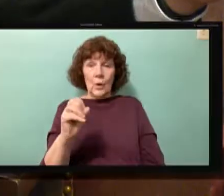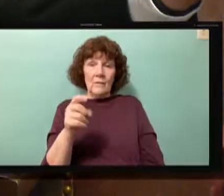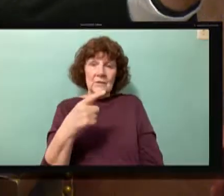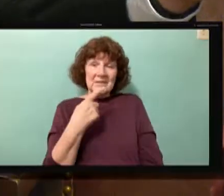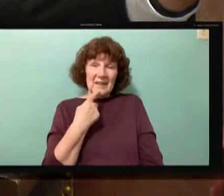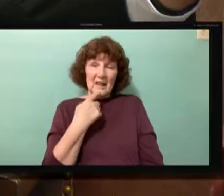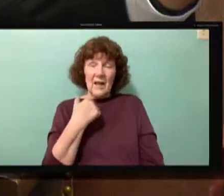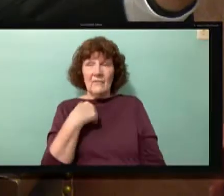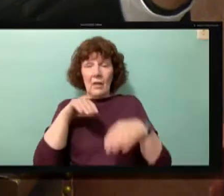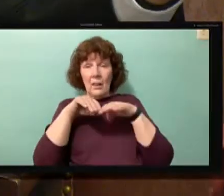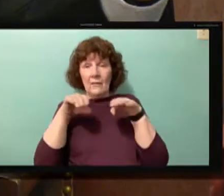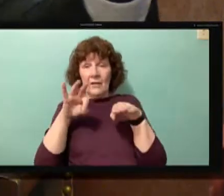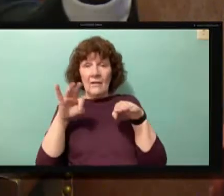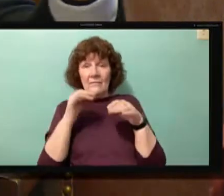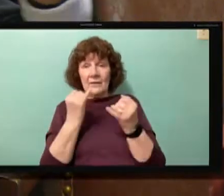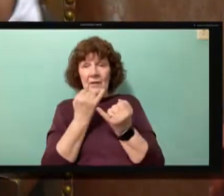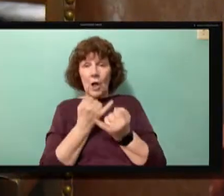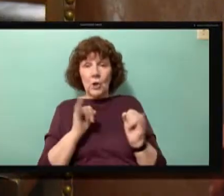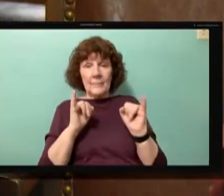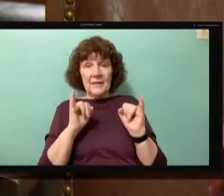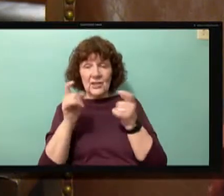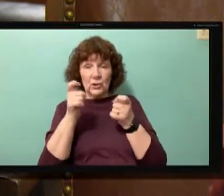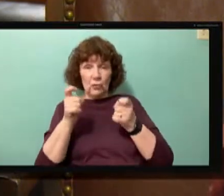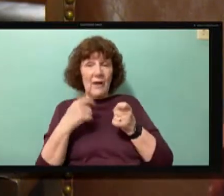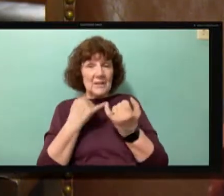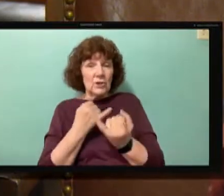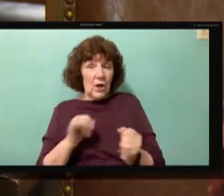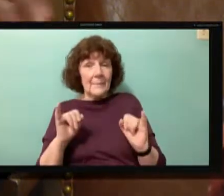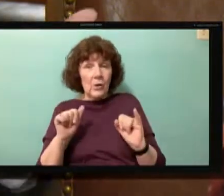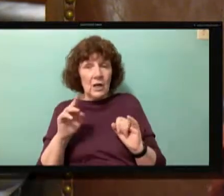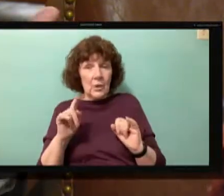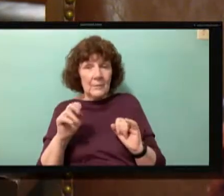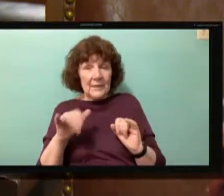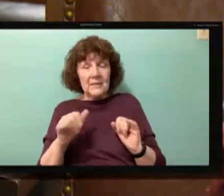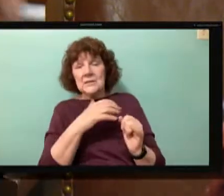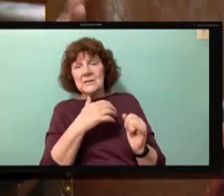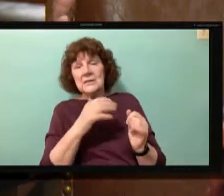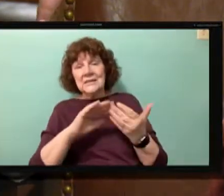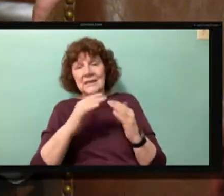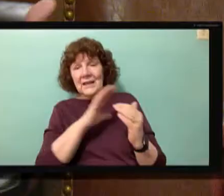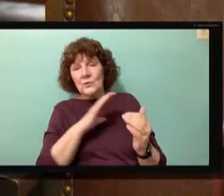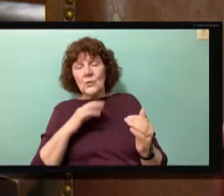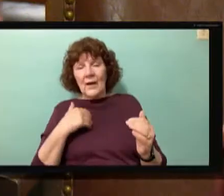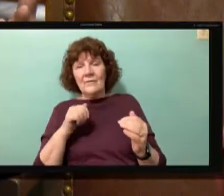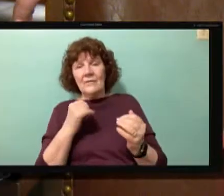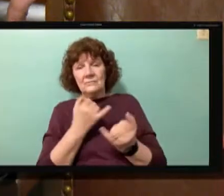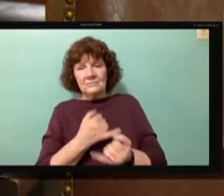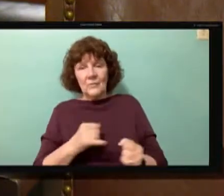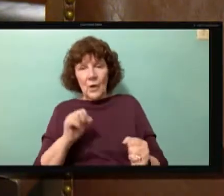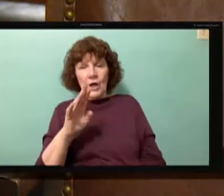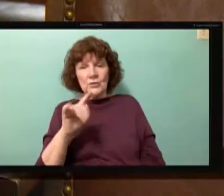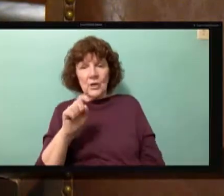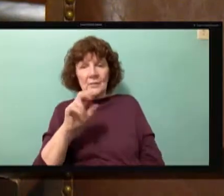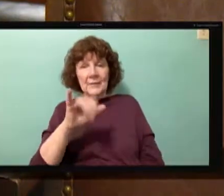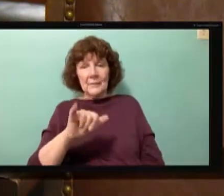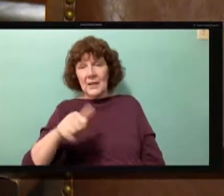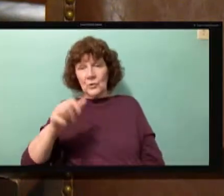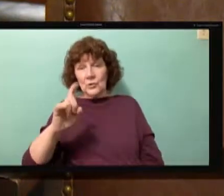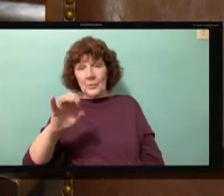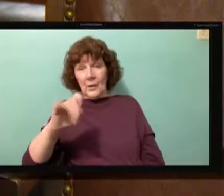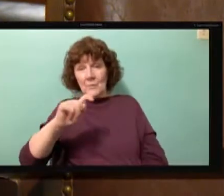the controller has autonomy, city council has autonomy, but the rest of the departments within the